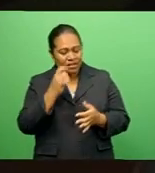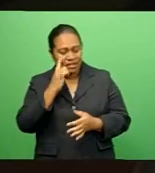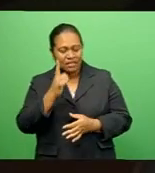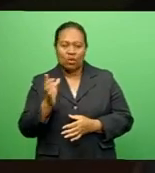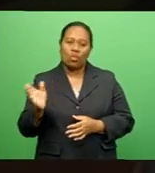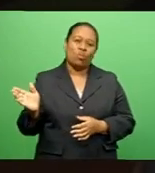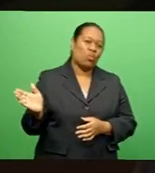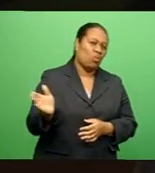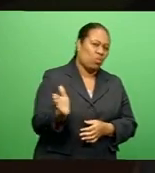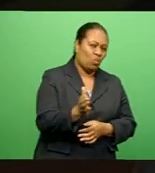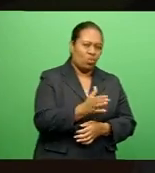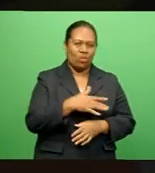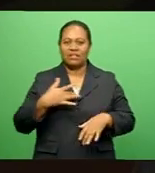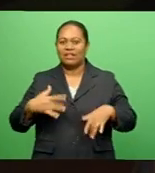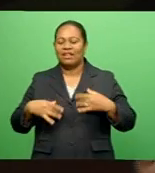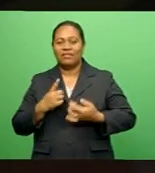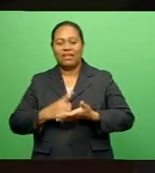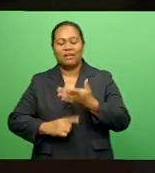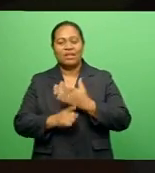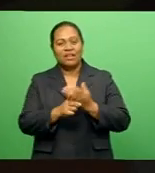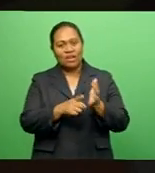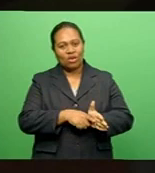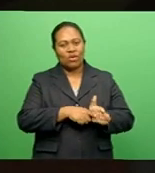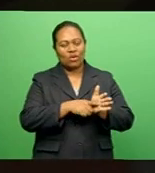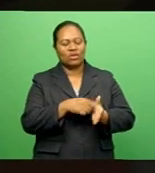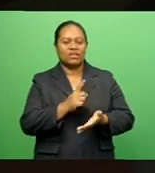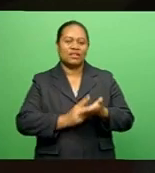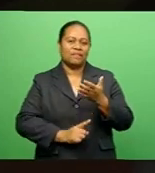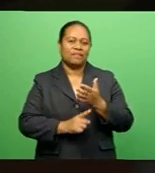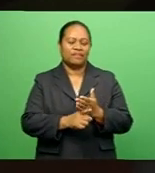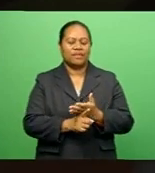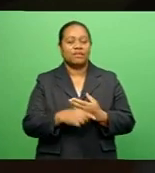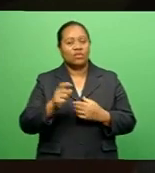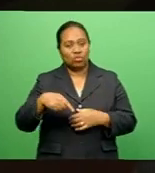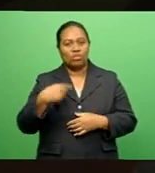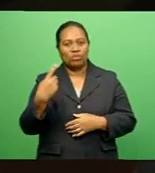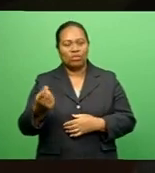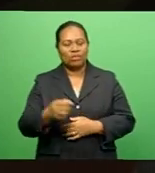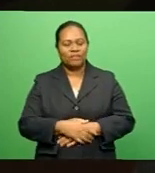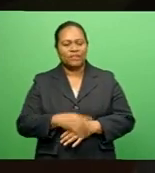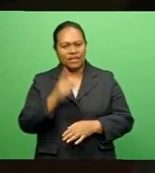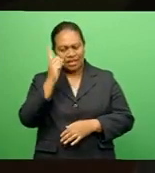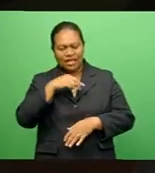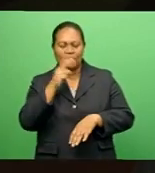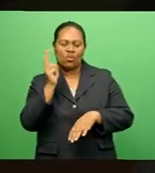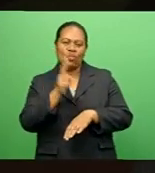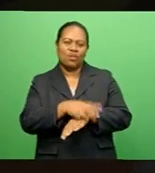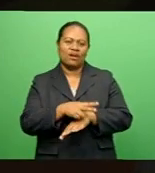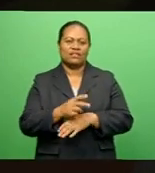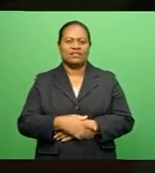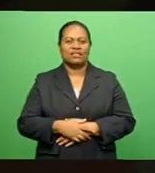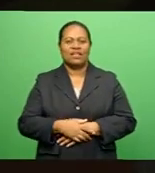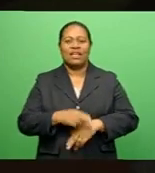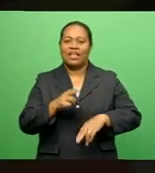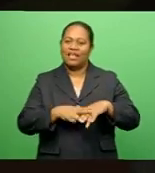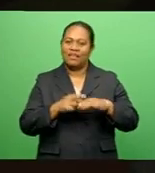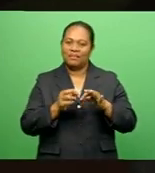all the live action for the Lautoka Zone here at Churchill Park tomorrow, and you can watch it on live and exclusive on